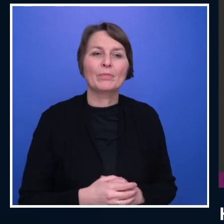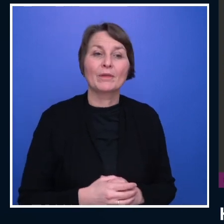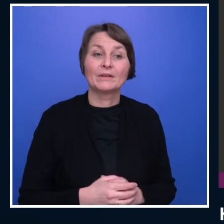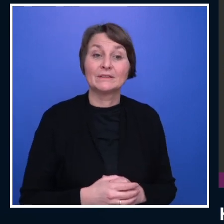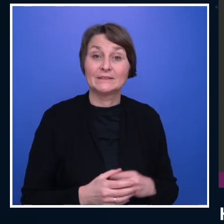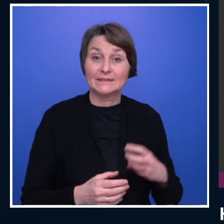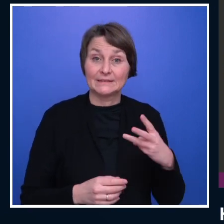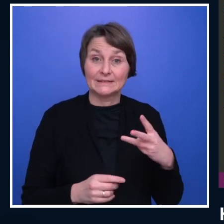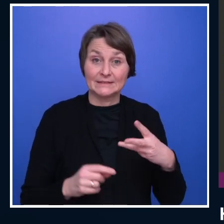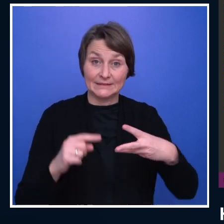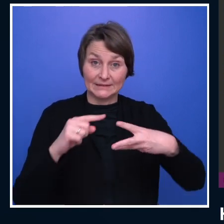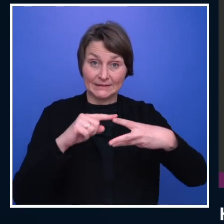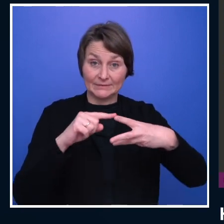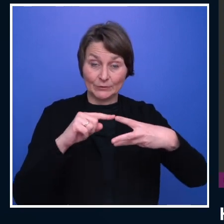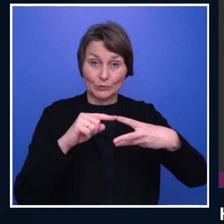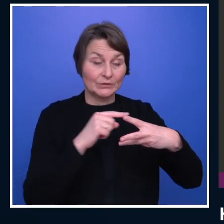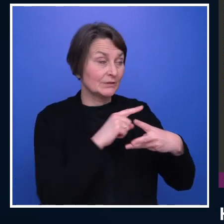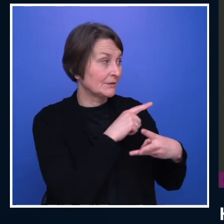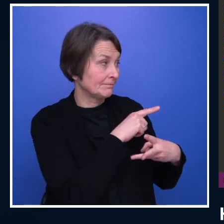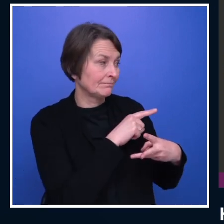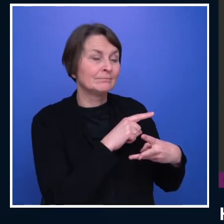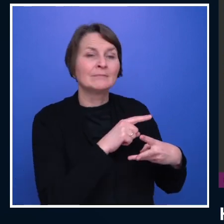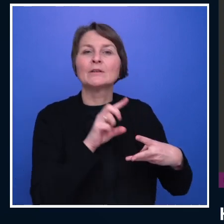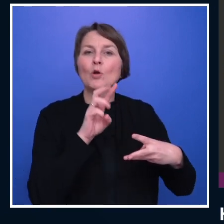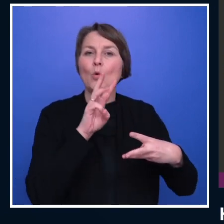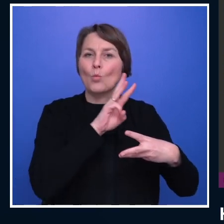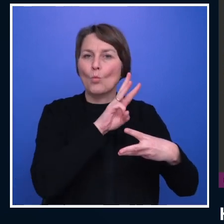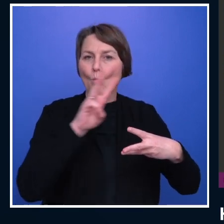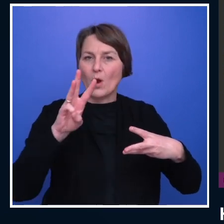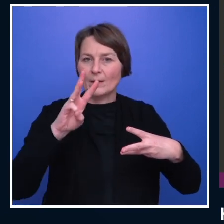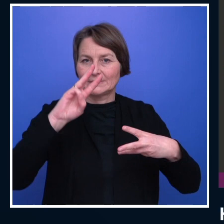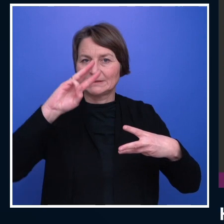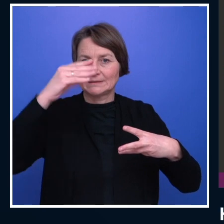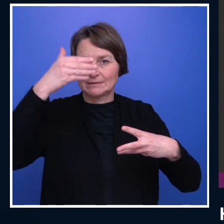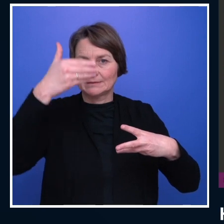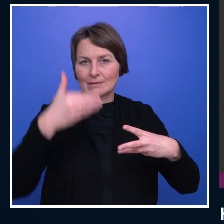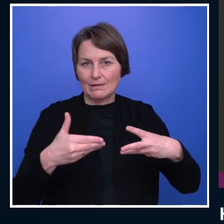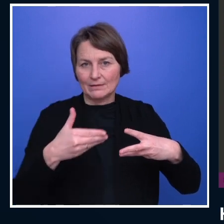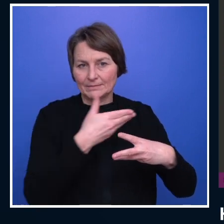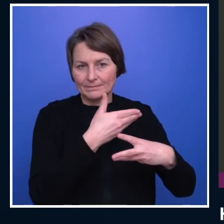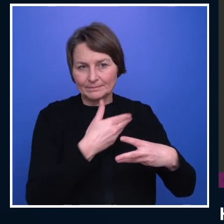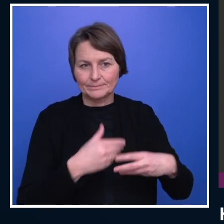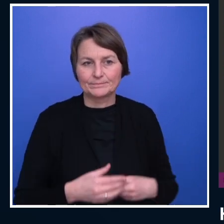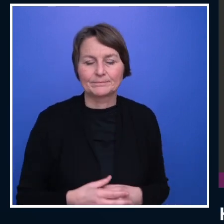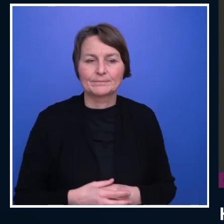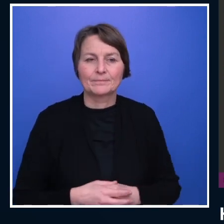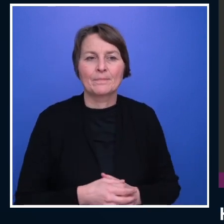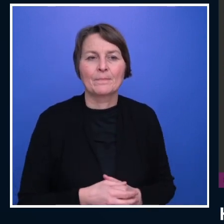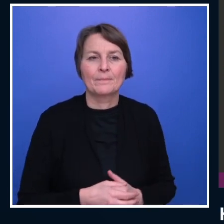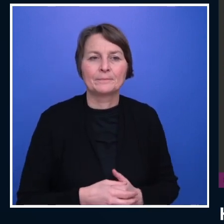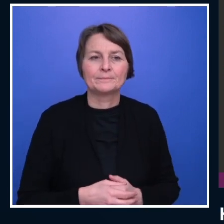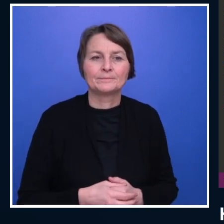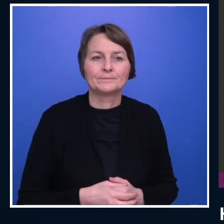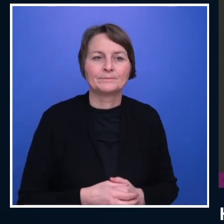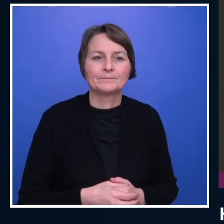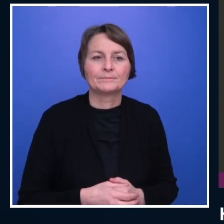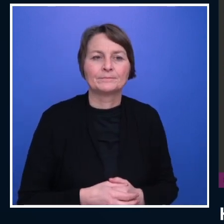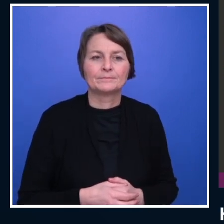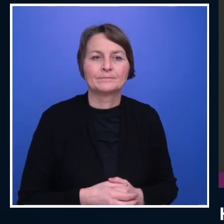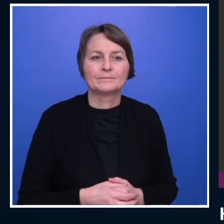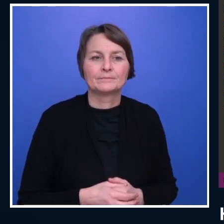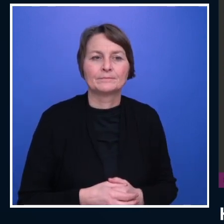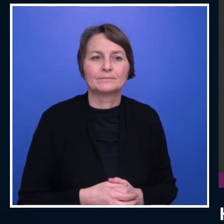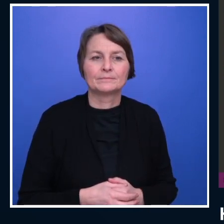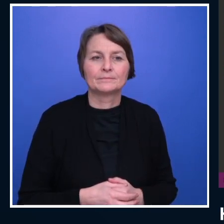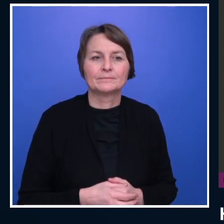which is a website. So let's look at that for just a moment here. We go to Hanselman.com. That is